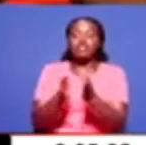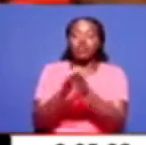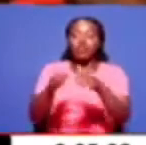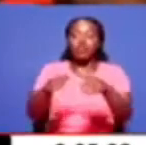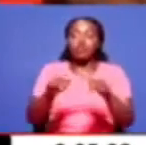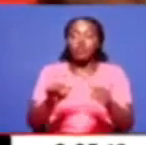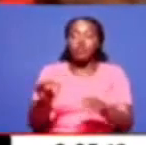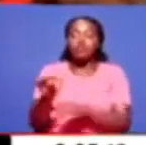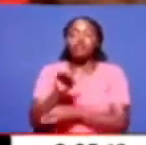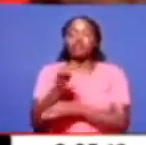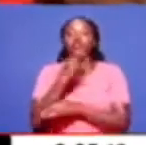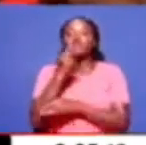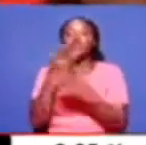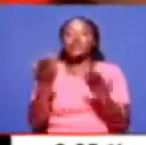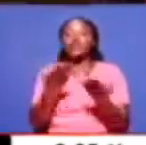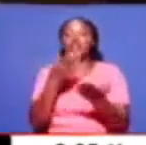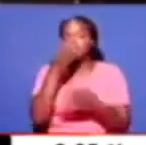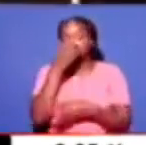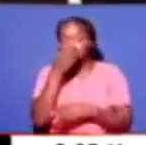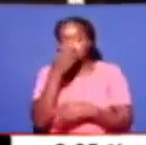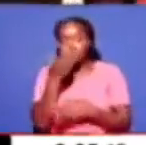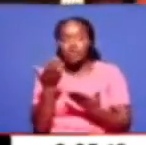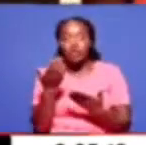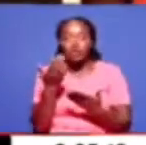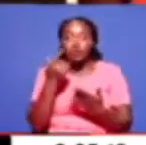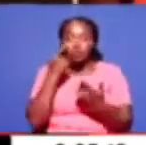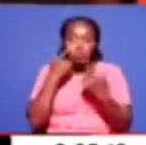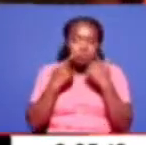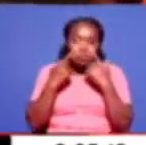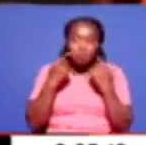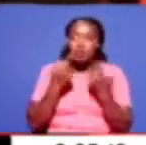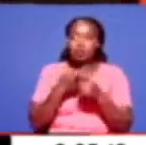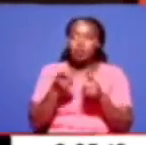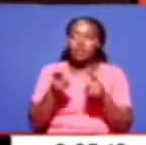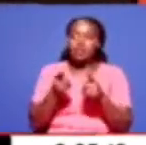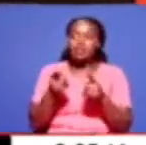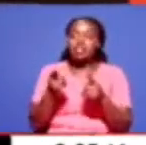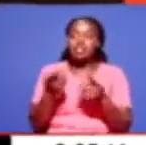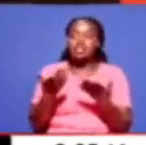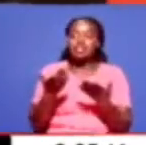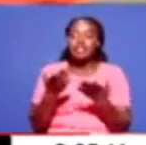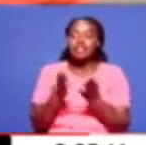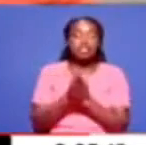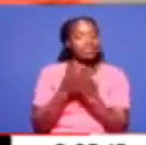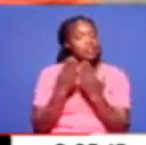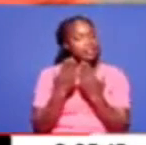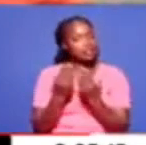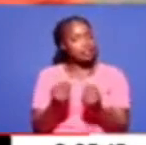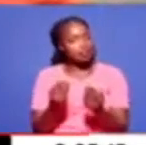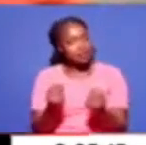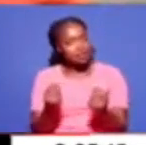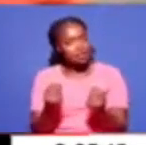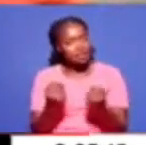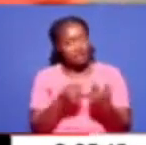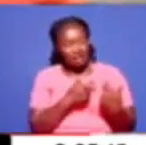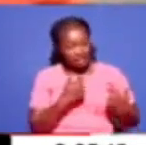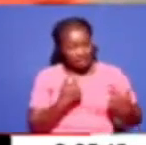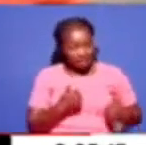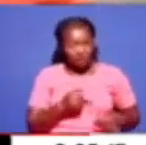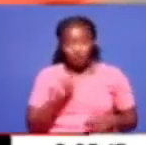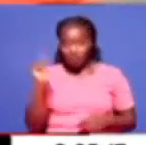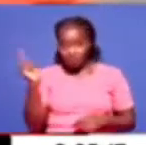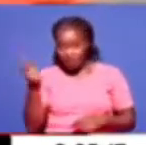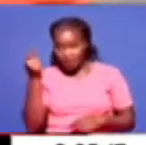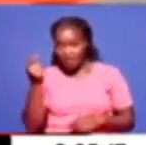ask whoever they wished to eulogize Kibaki, but his deeds and simplicity is in the hearts of Kenyans. The issue